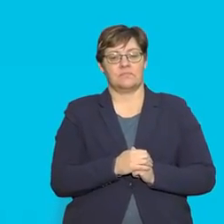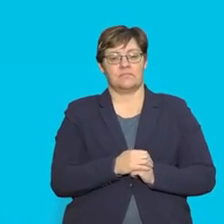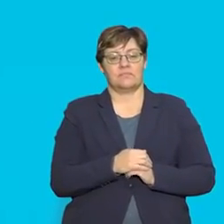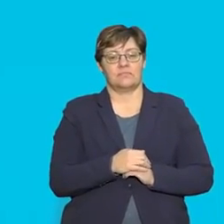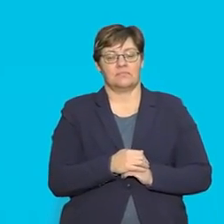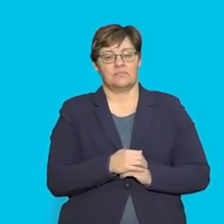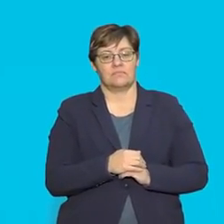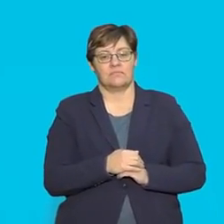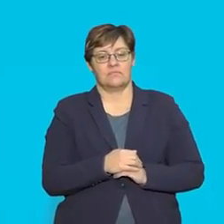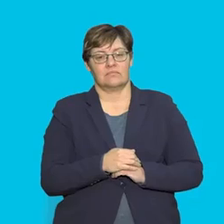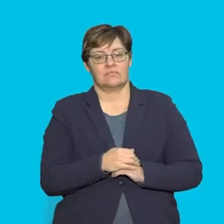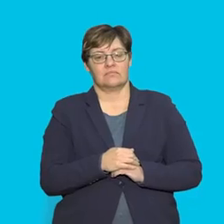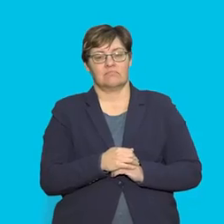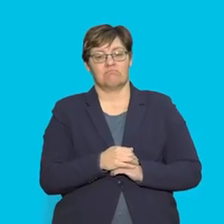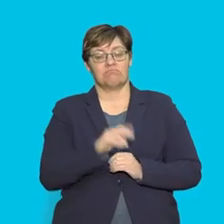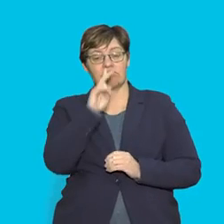do this. Now,